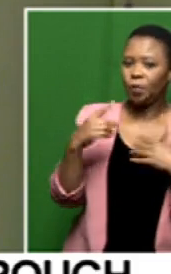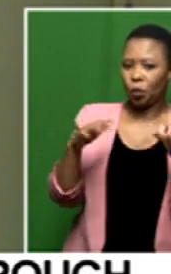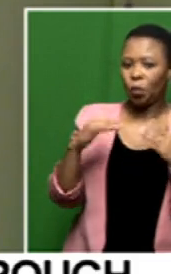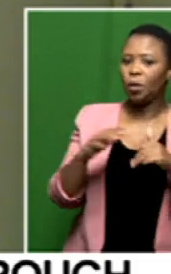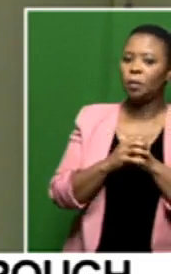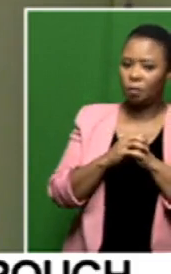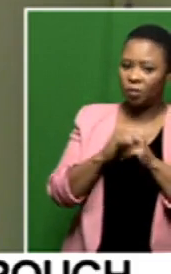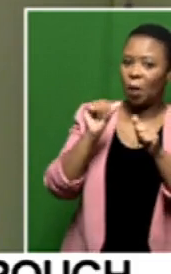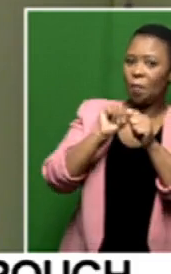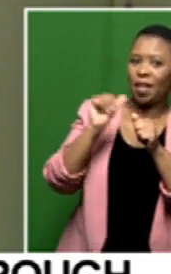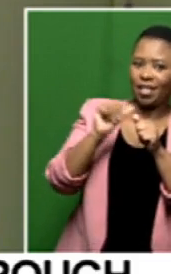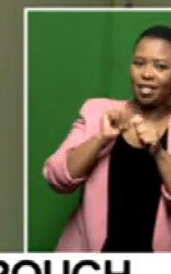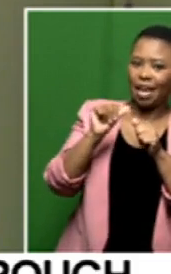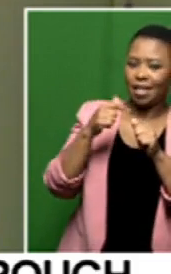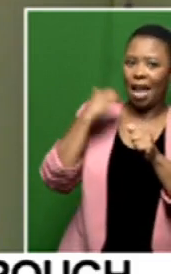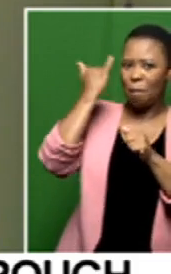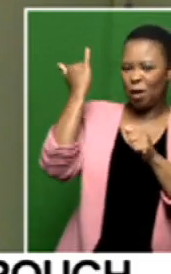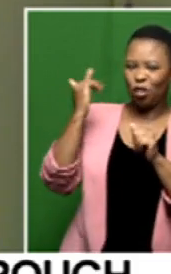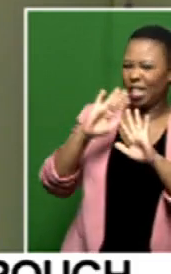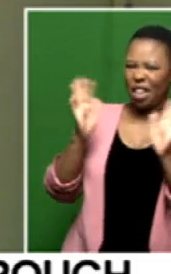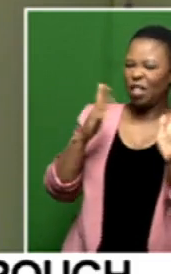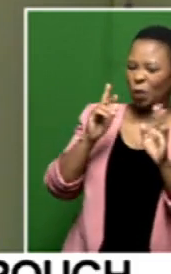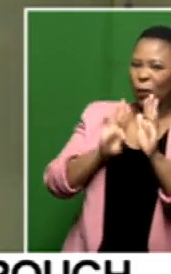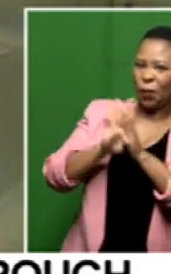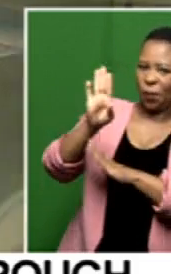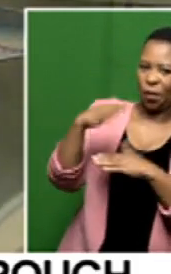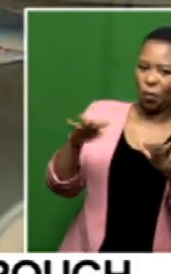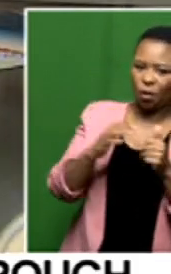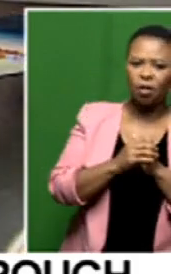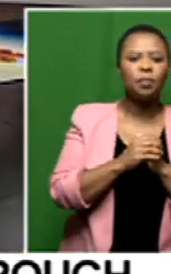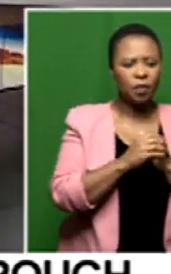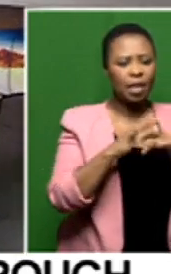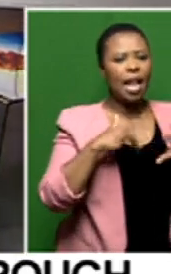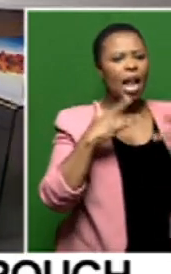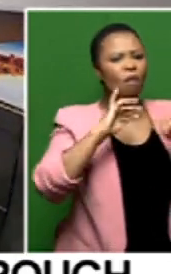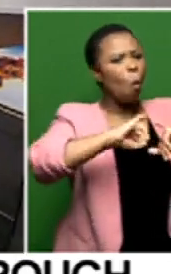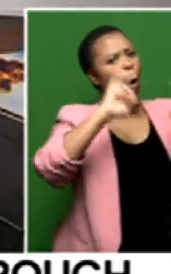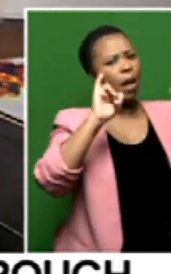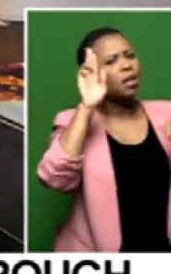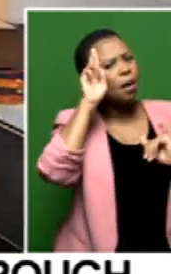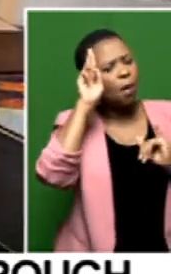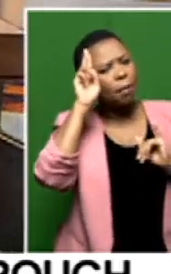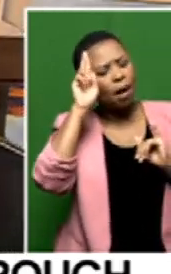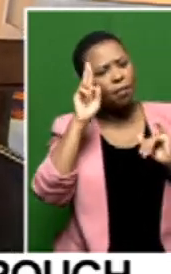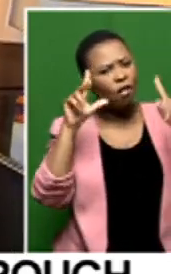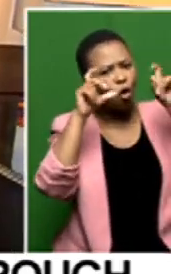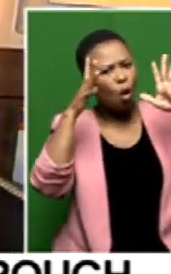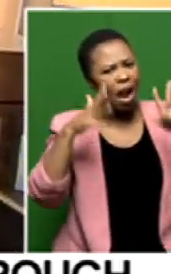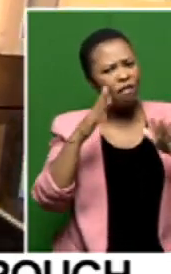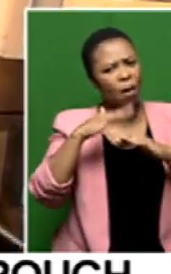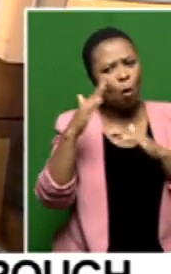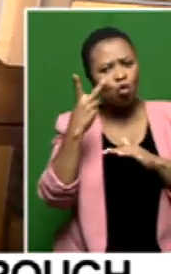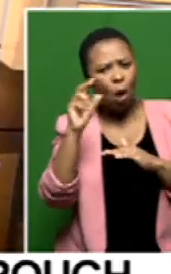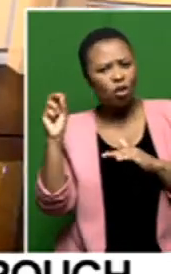really much better than I ever imagined. Right. And I understand that Remembering Wildlife has worked with nearly 200 photographers since